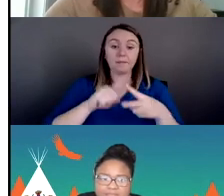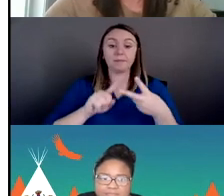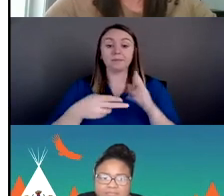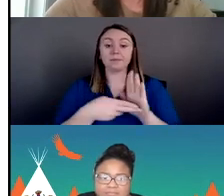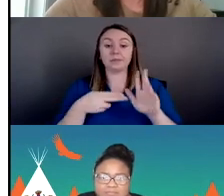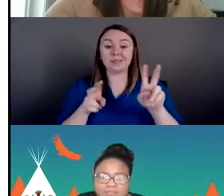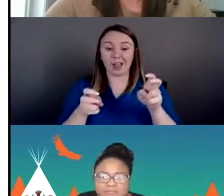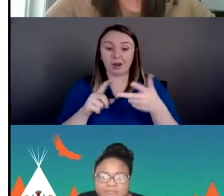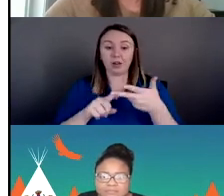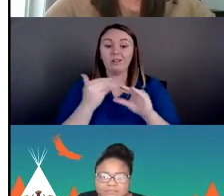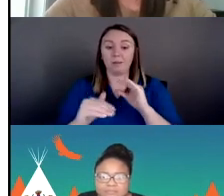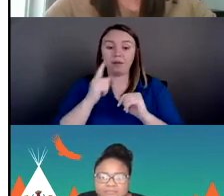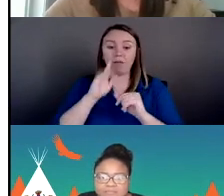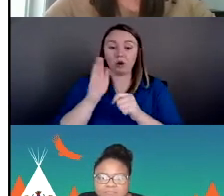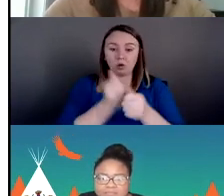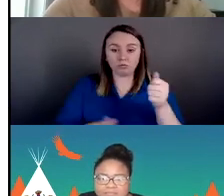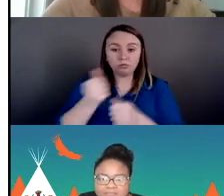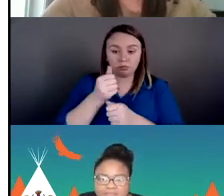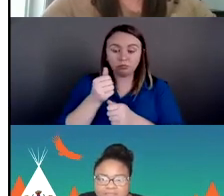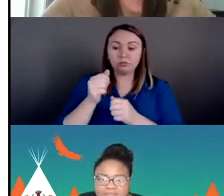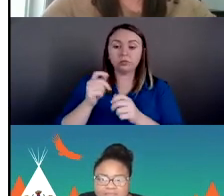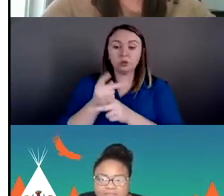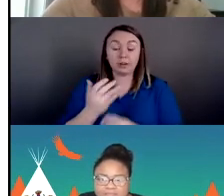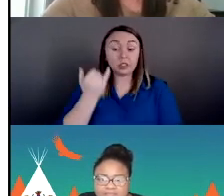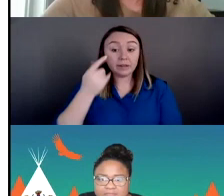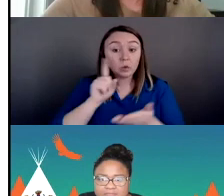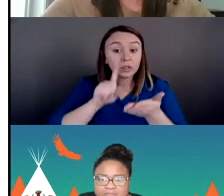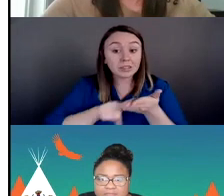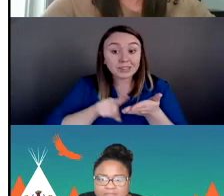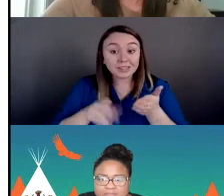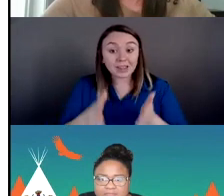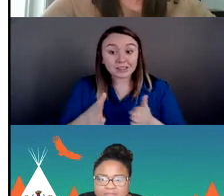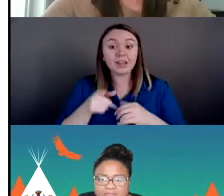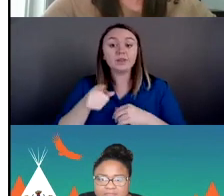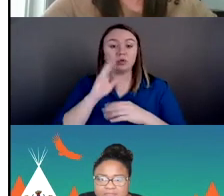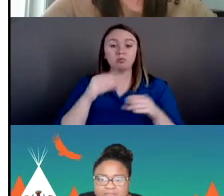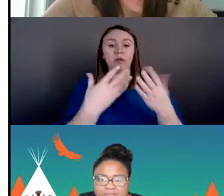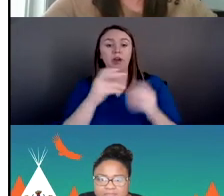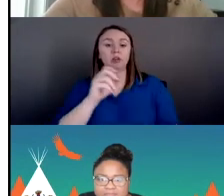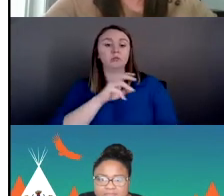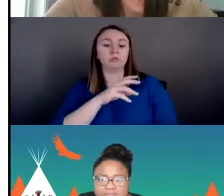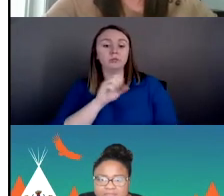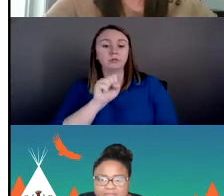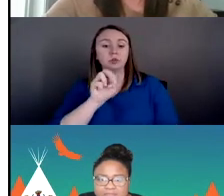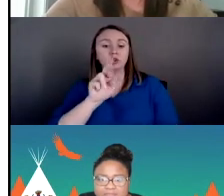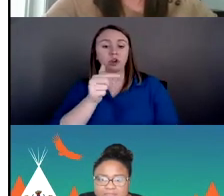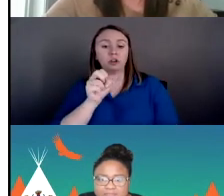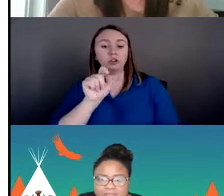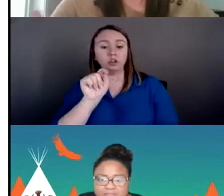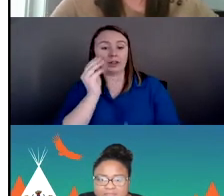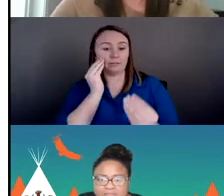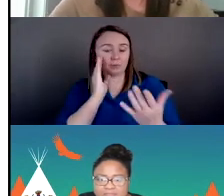your direct supervisor. So if you're a detective, you would provide your sergeant's information, and then the system is built to